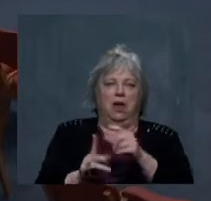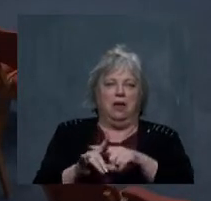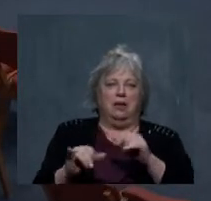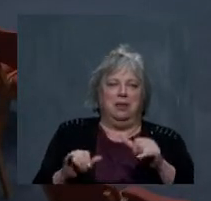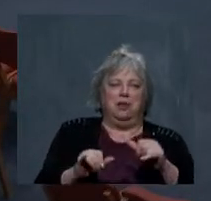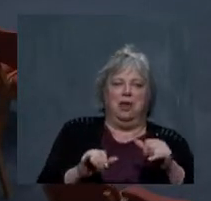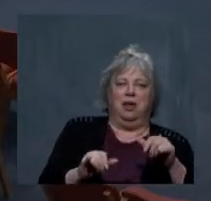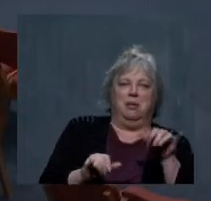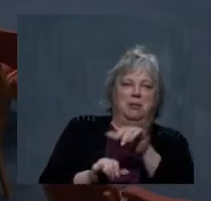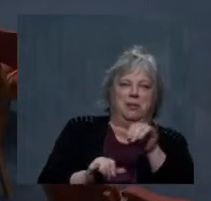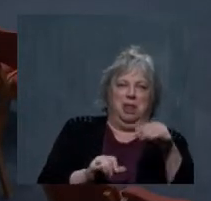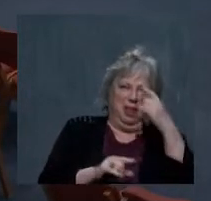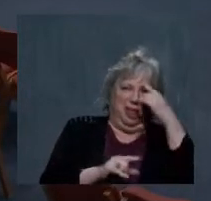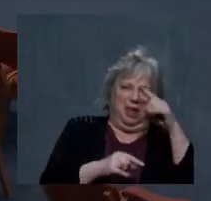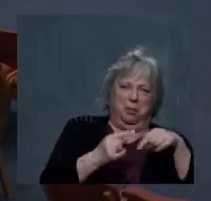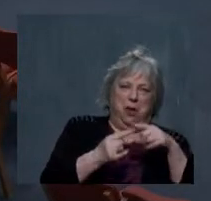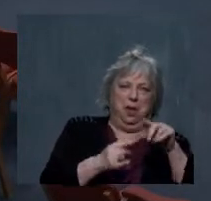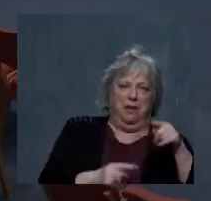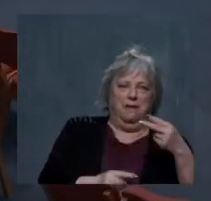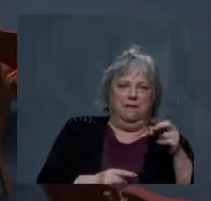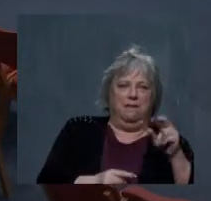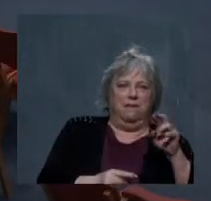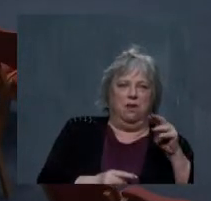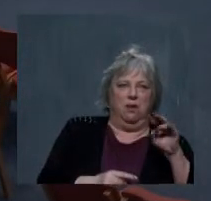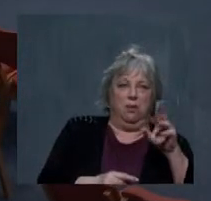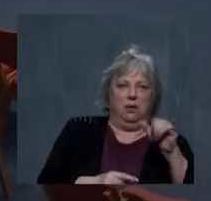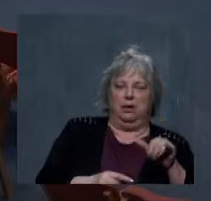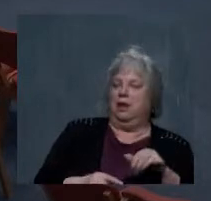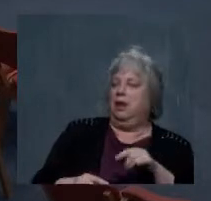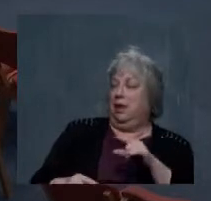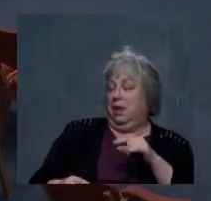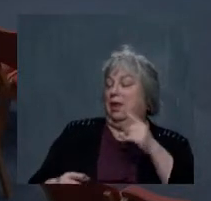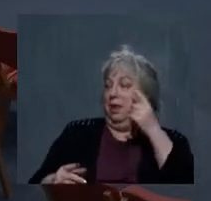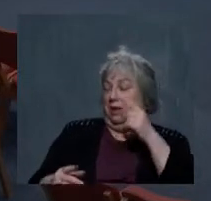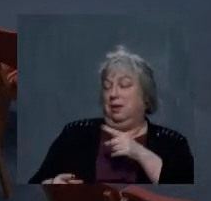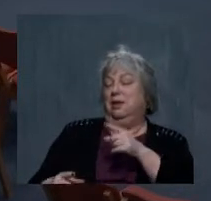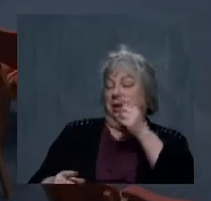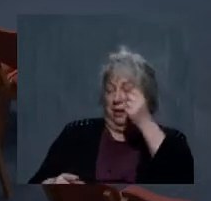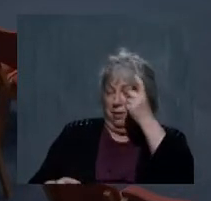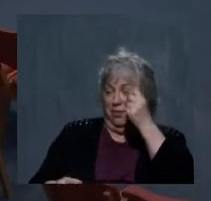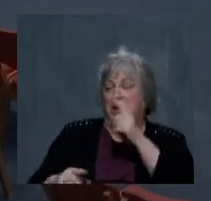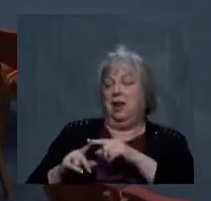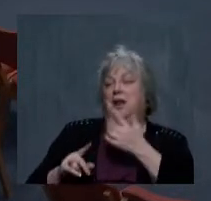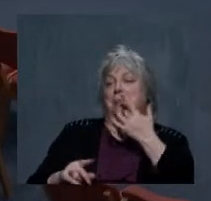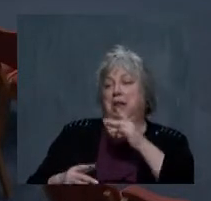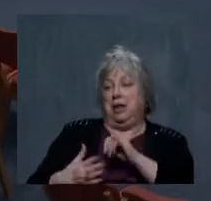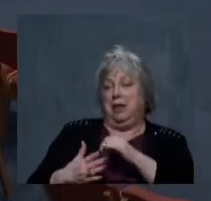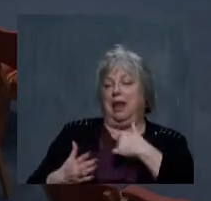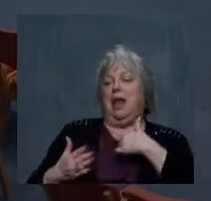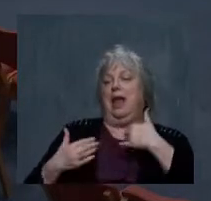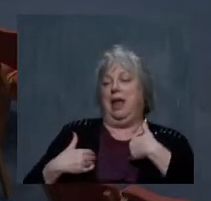It's hard to do, sir. I'll be honest. I'm lucky that I have the land I've got, or I'd be in trouble. I wouldn't have a chance at all.